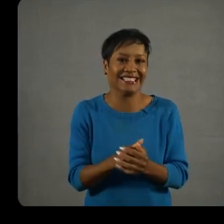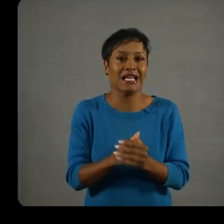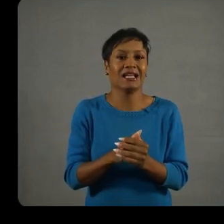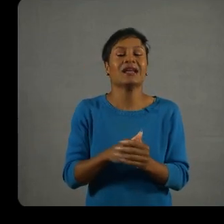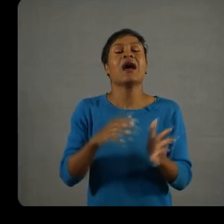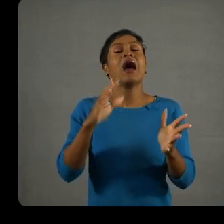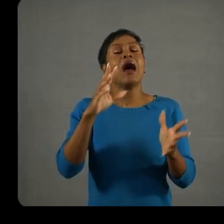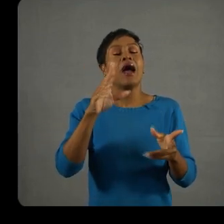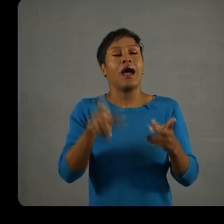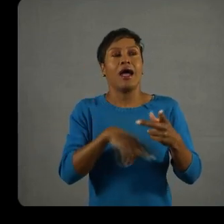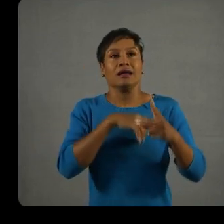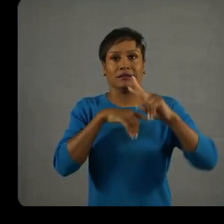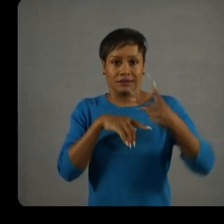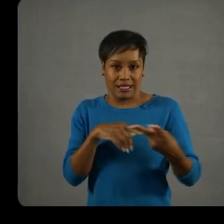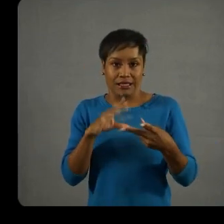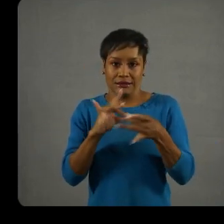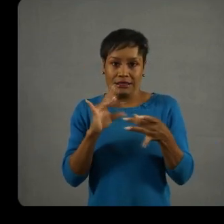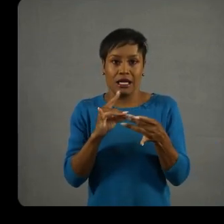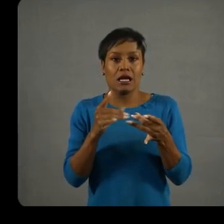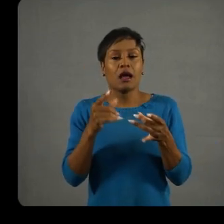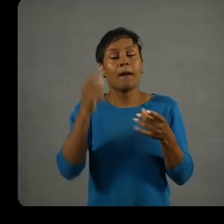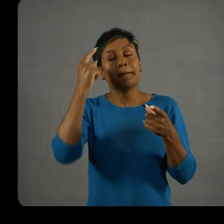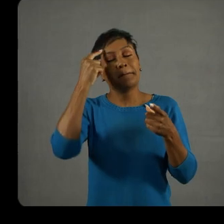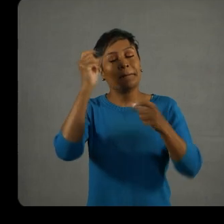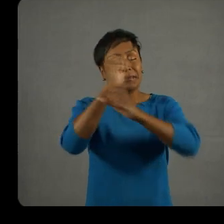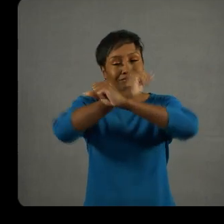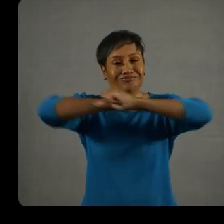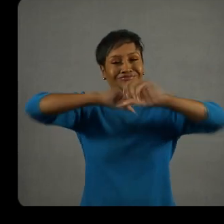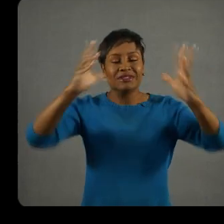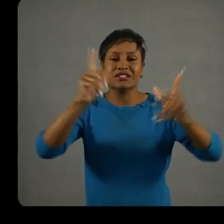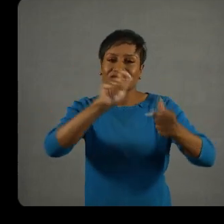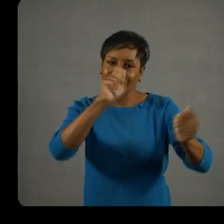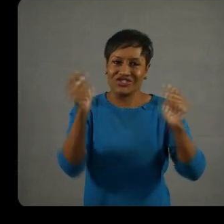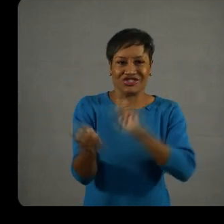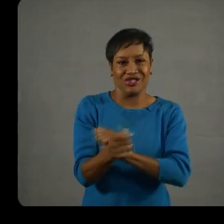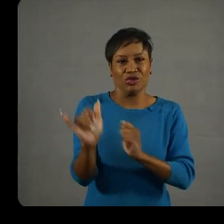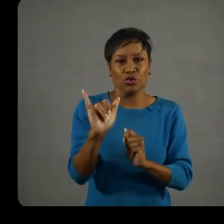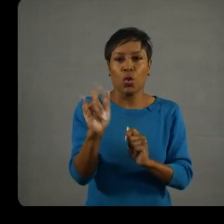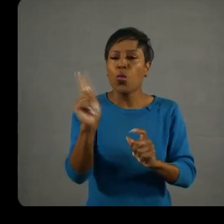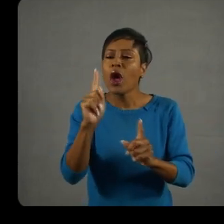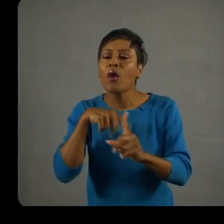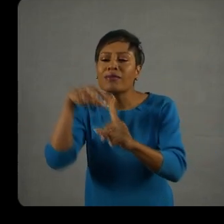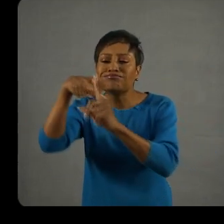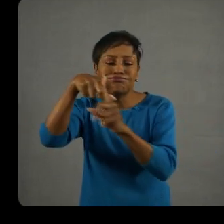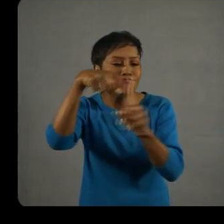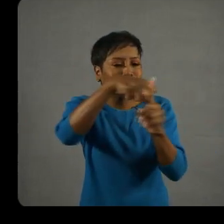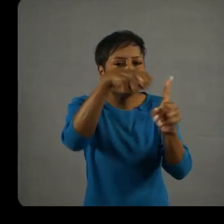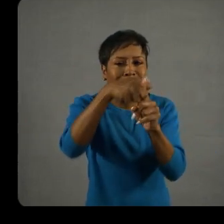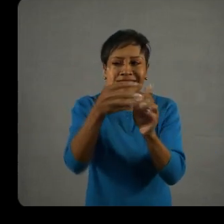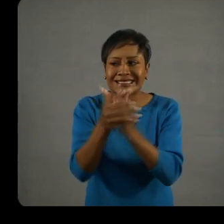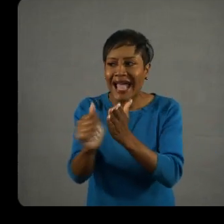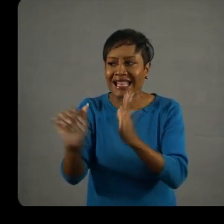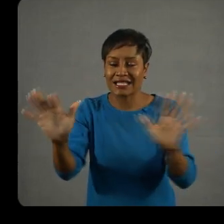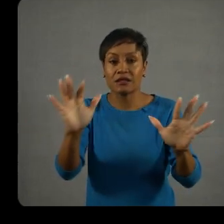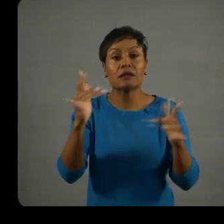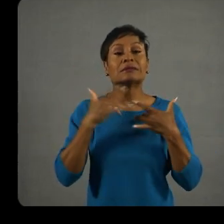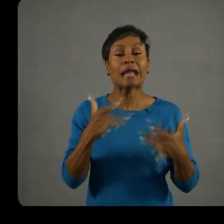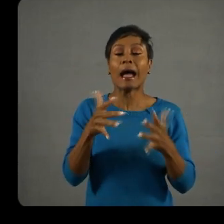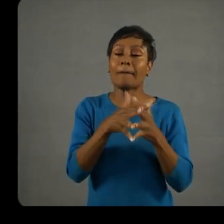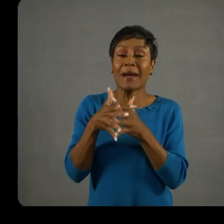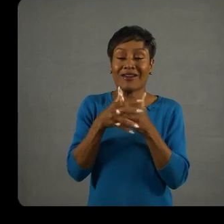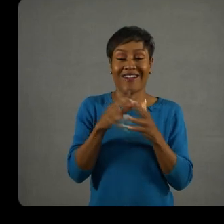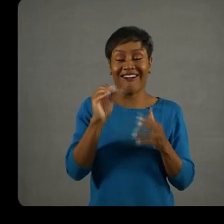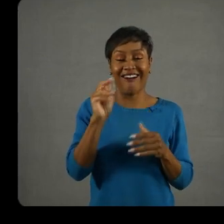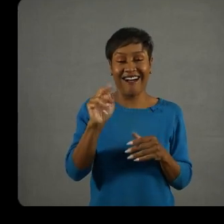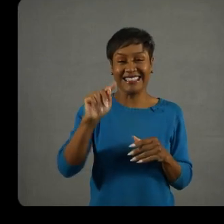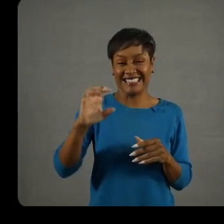is that I think there has to be a reimagination of where we actually source talent from. I think a lot of times, especially at America on Tech,